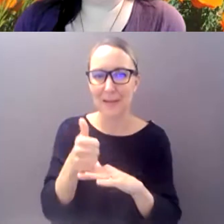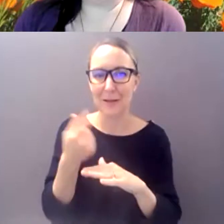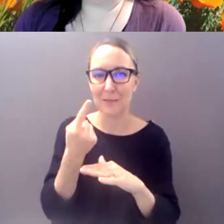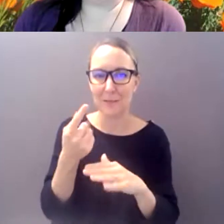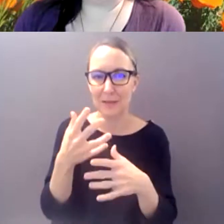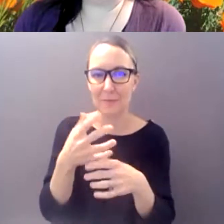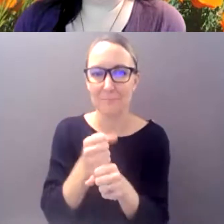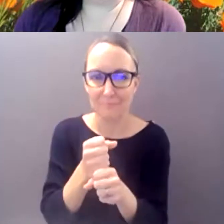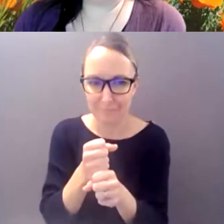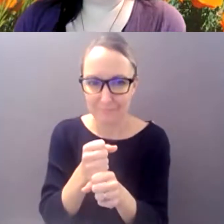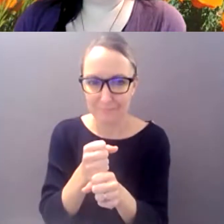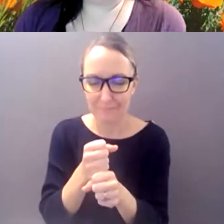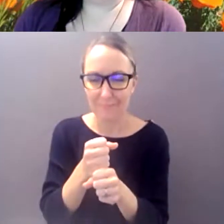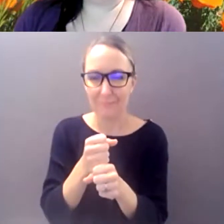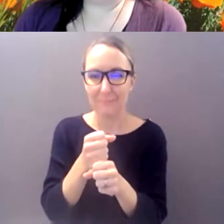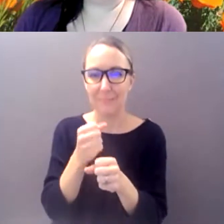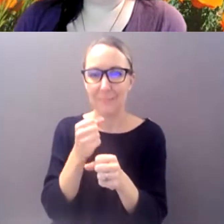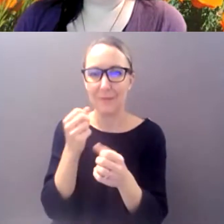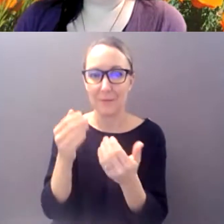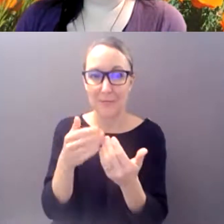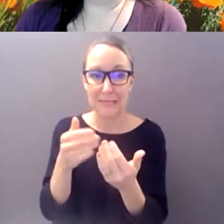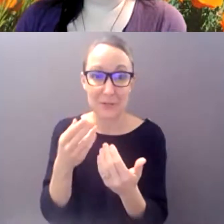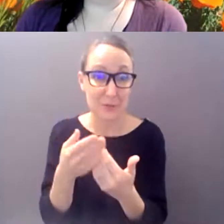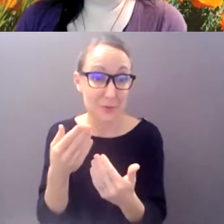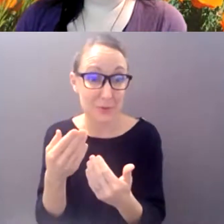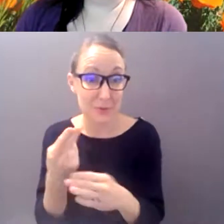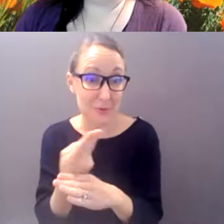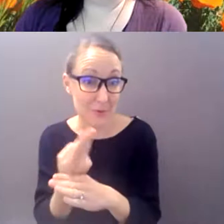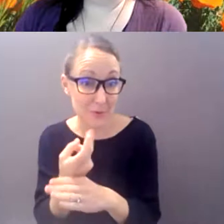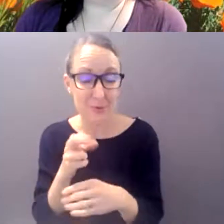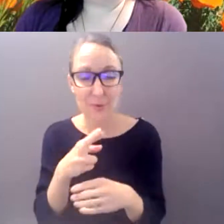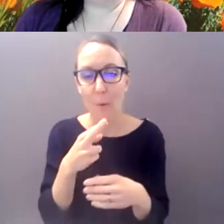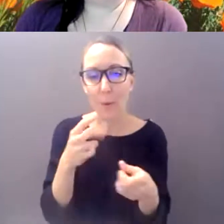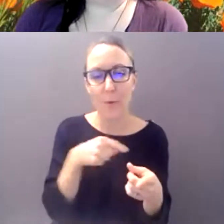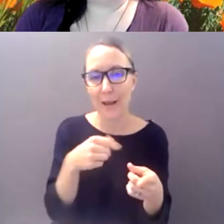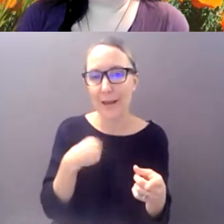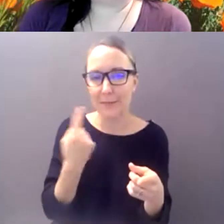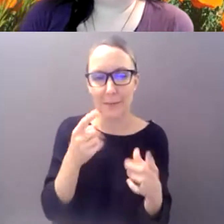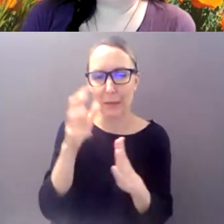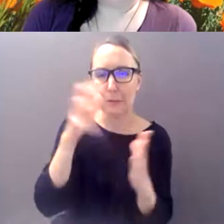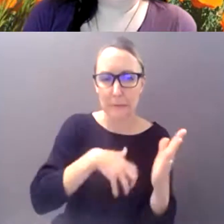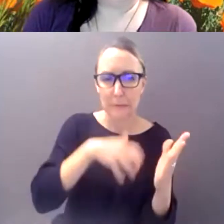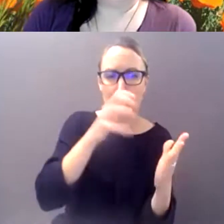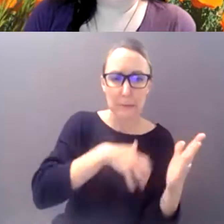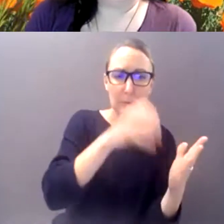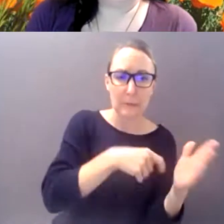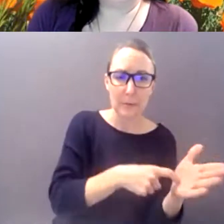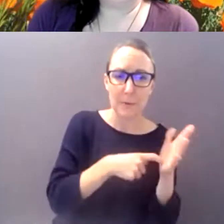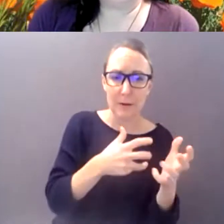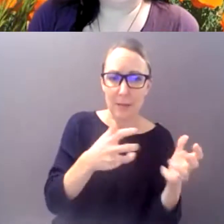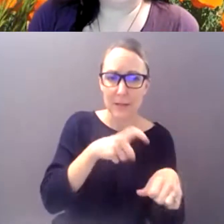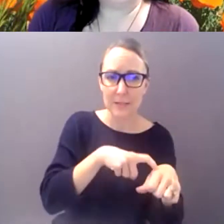was useful, or something that was large and unwieldy and took 45 minutes to go through. And